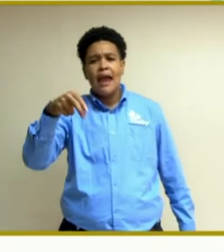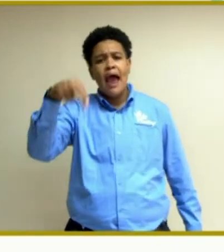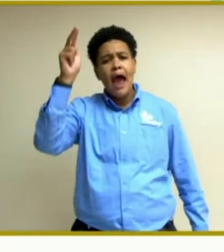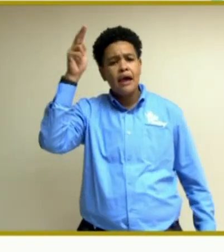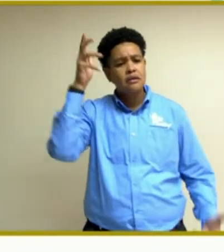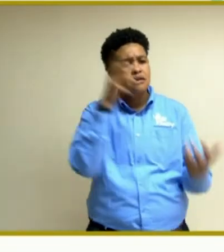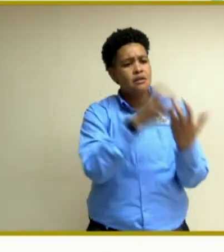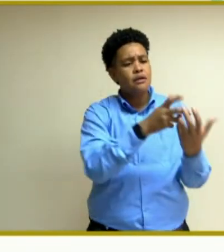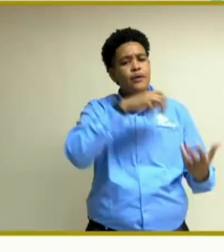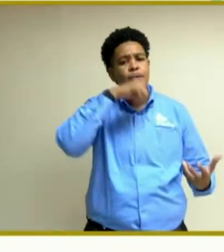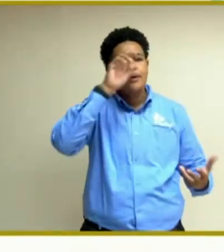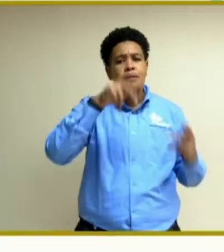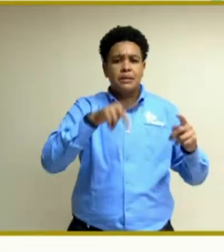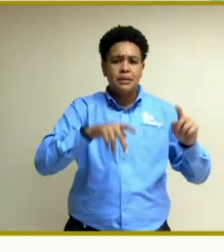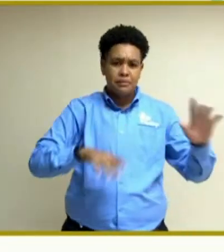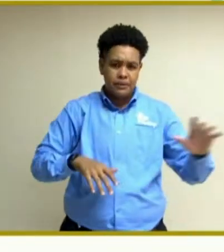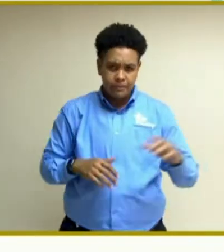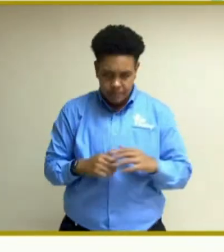older persons.